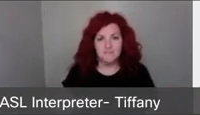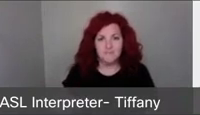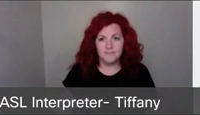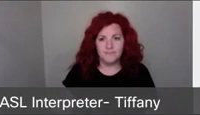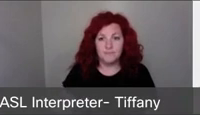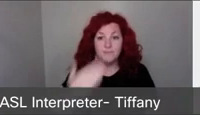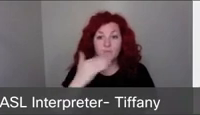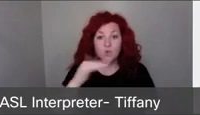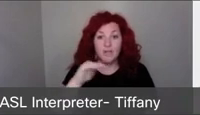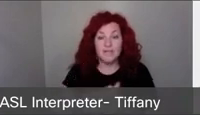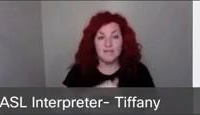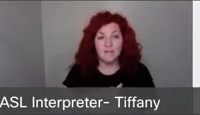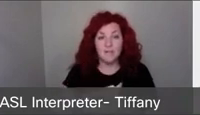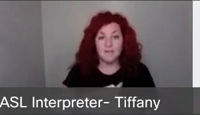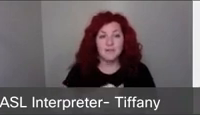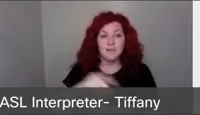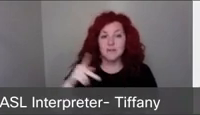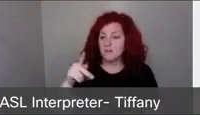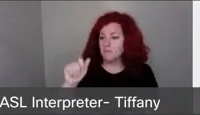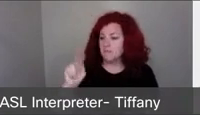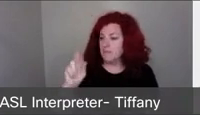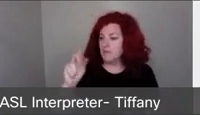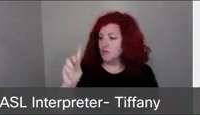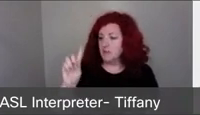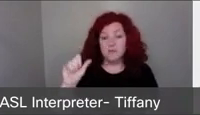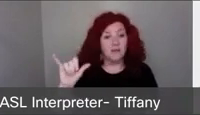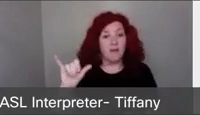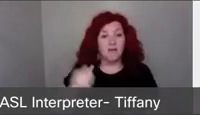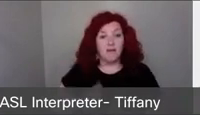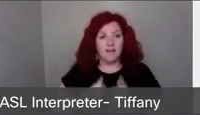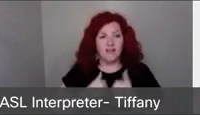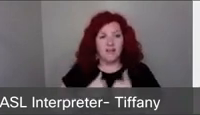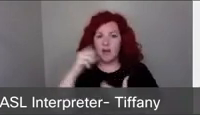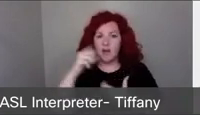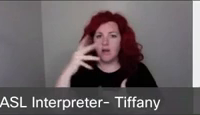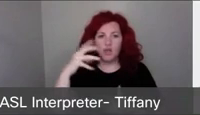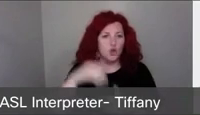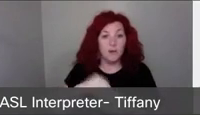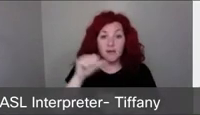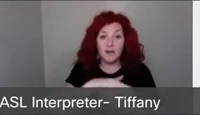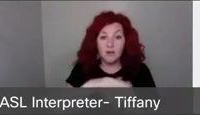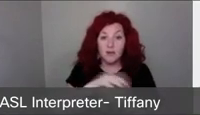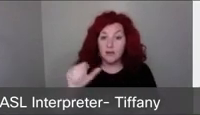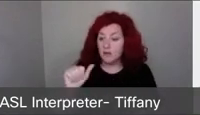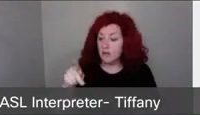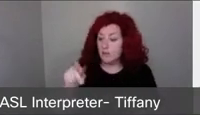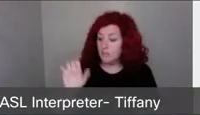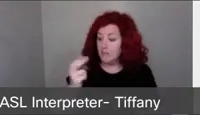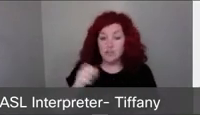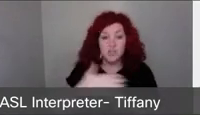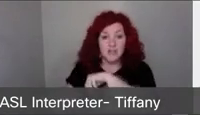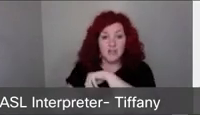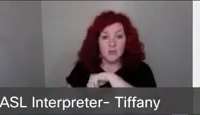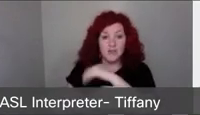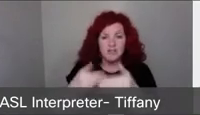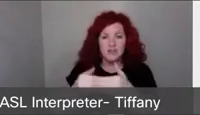Good evening. I'm Patrick Day. I live in an unincorporated area of Apache County near Concho.